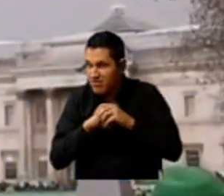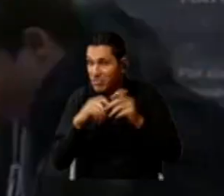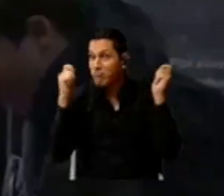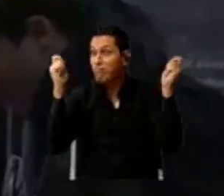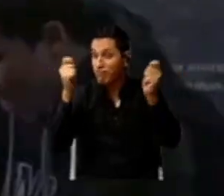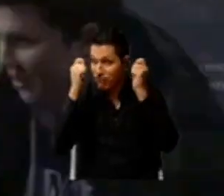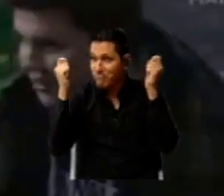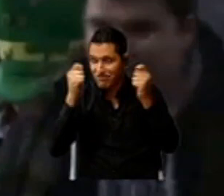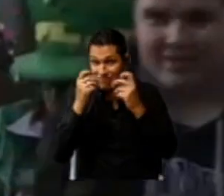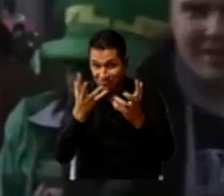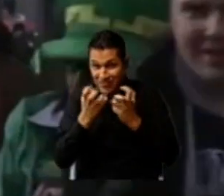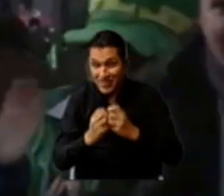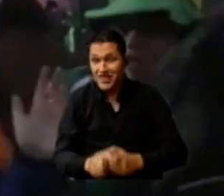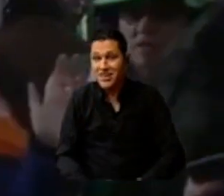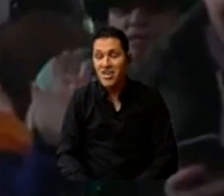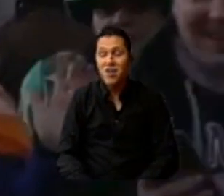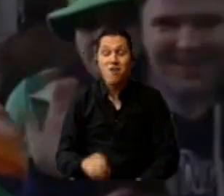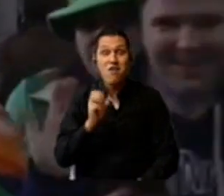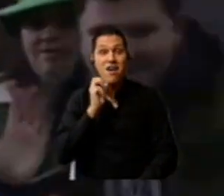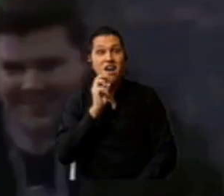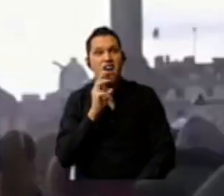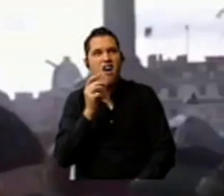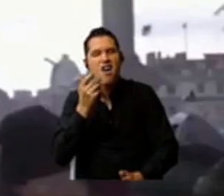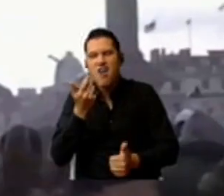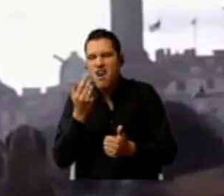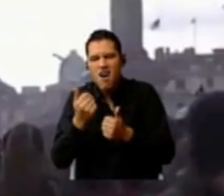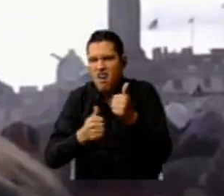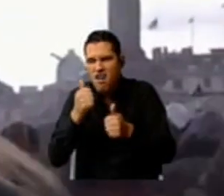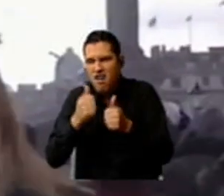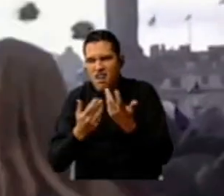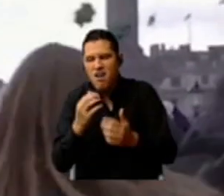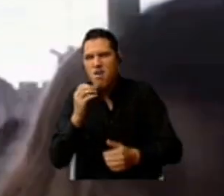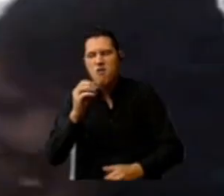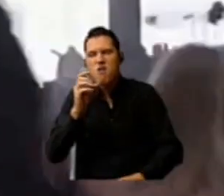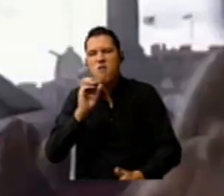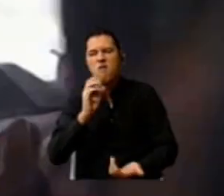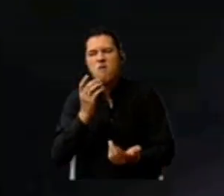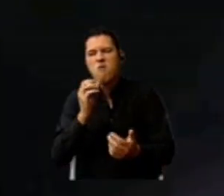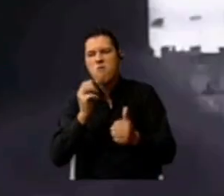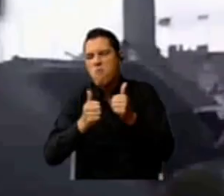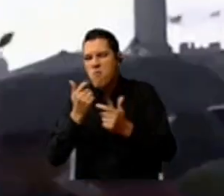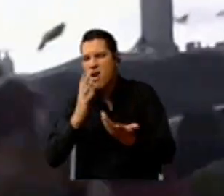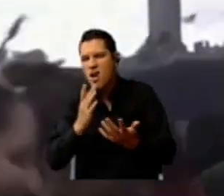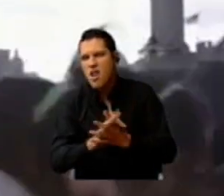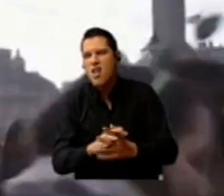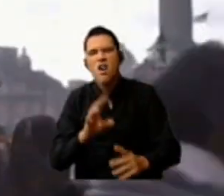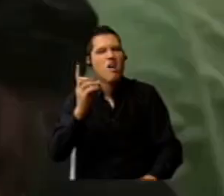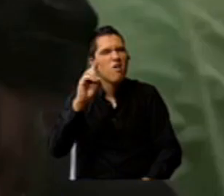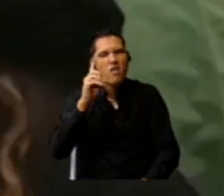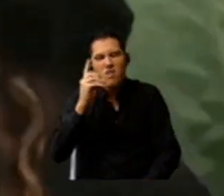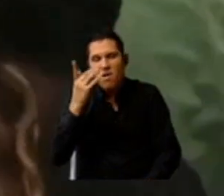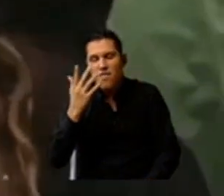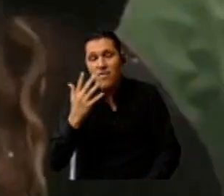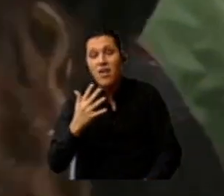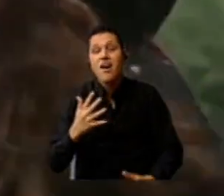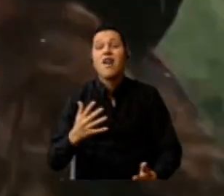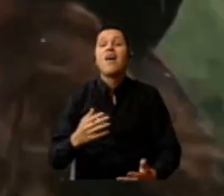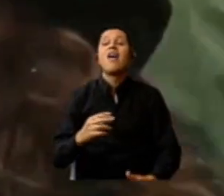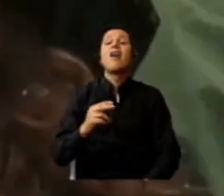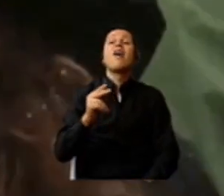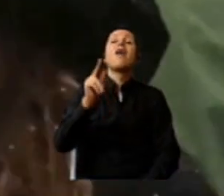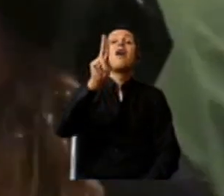celebrations? Where are we? Oh, we are in the United Kingdom.